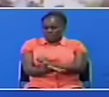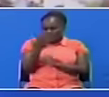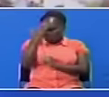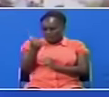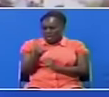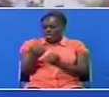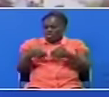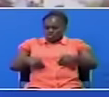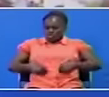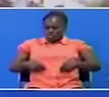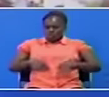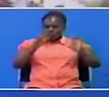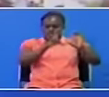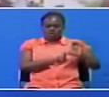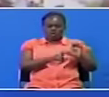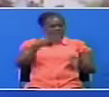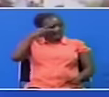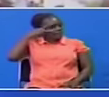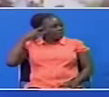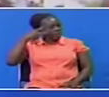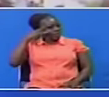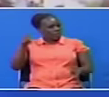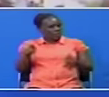groups. And the second reason is the